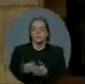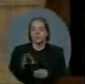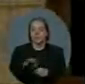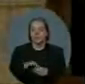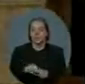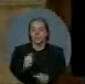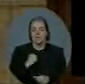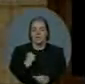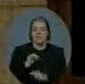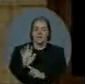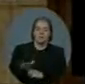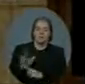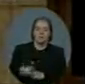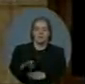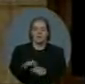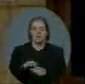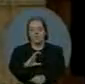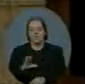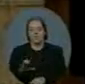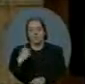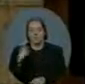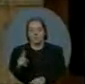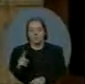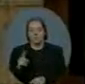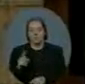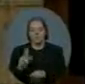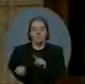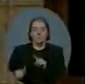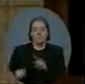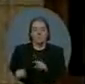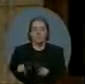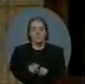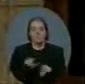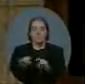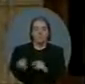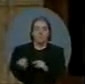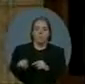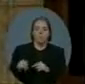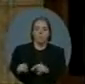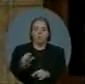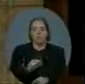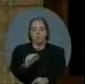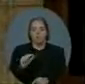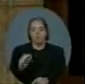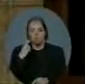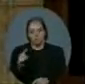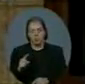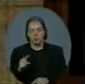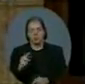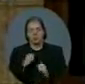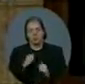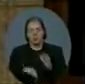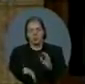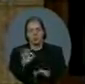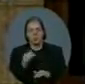have obstructed, defied, and made a mockery of attempts by this Parliament to get to the bottom of it, but most shocking of all is the contempt they're showing for the